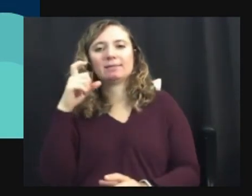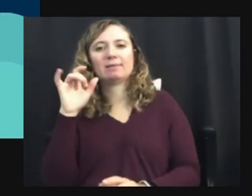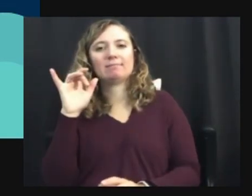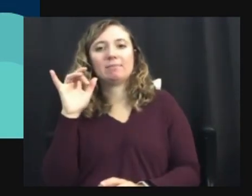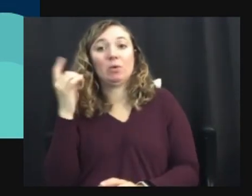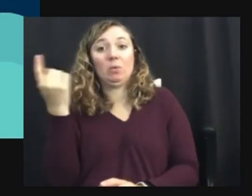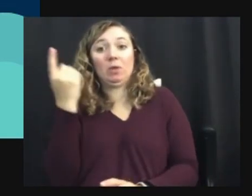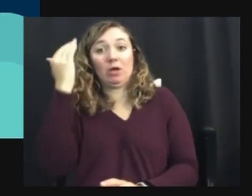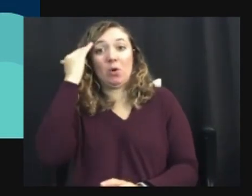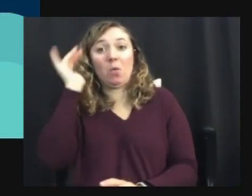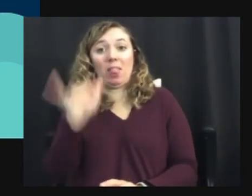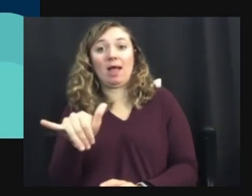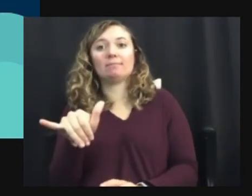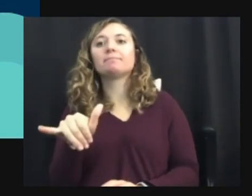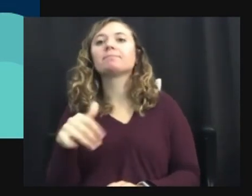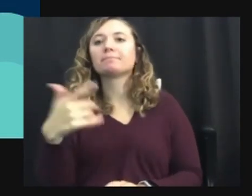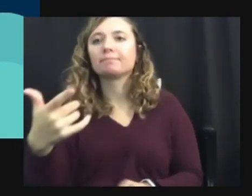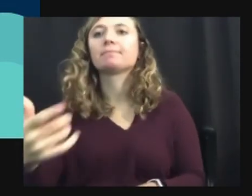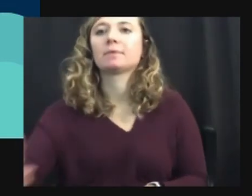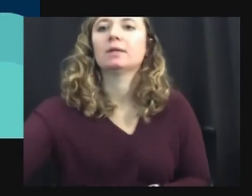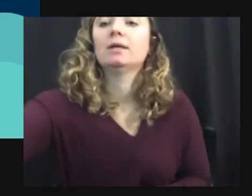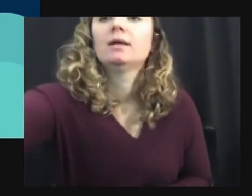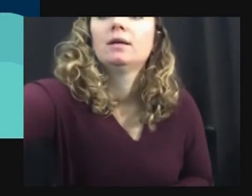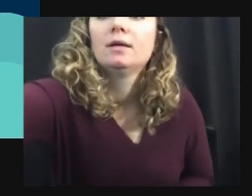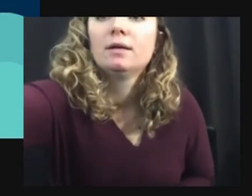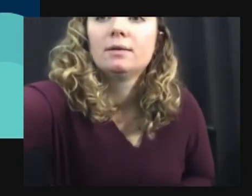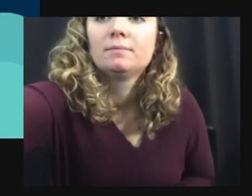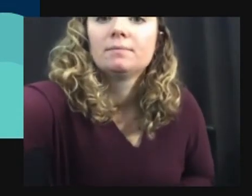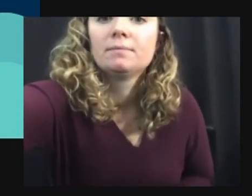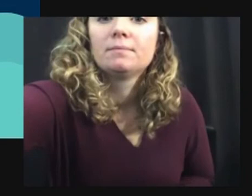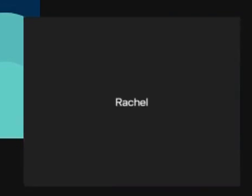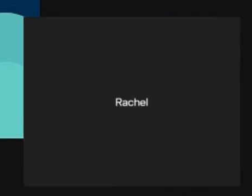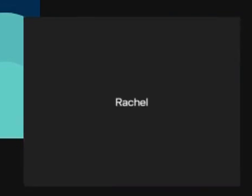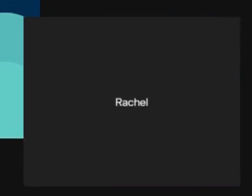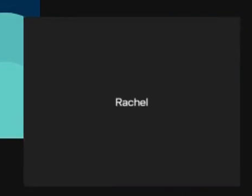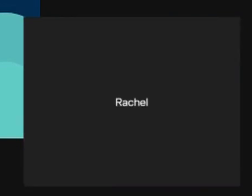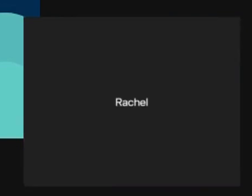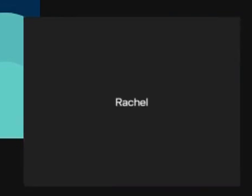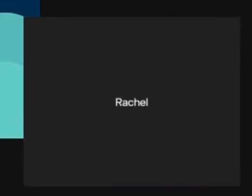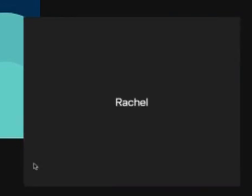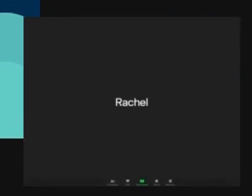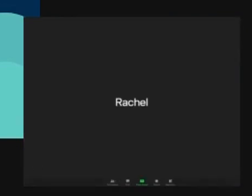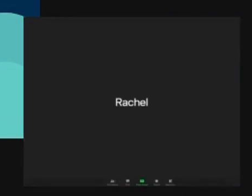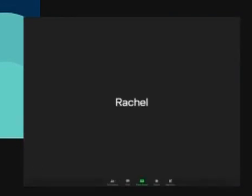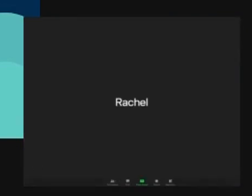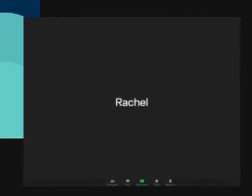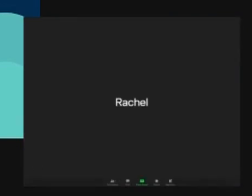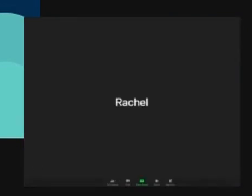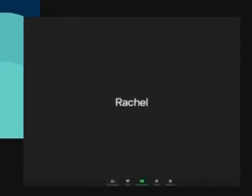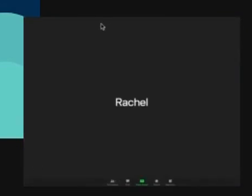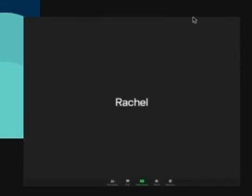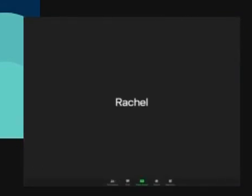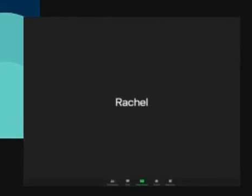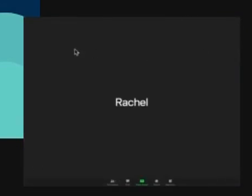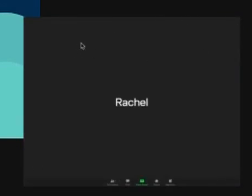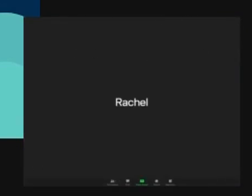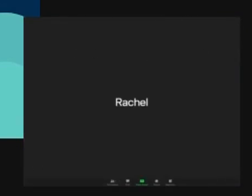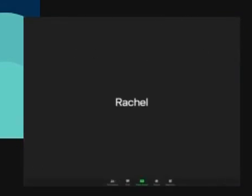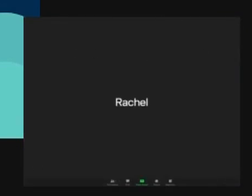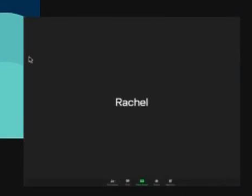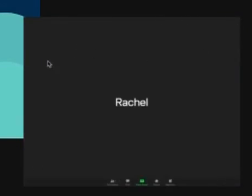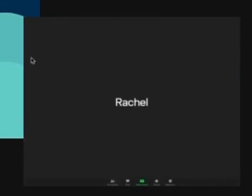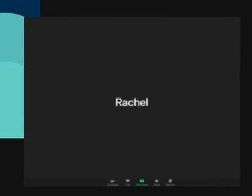communicate, and you don't want to stop that, because then what if they have medical issues later and they've just